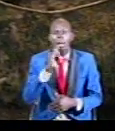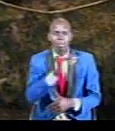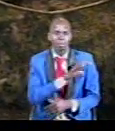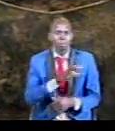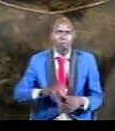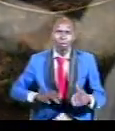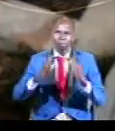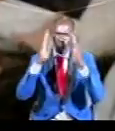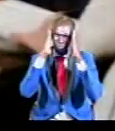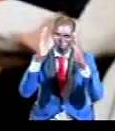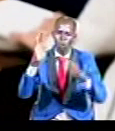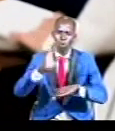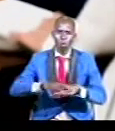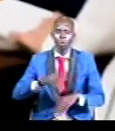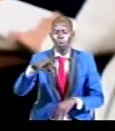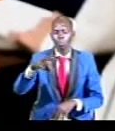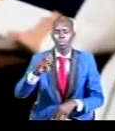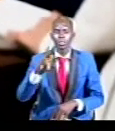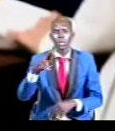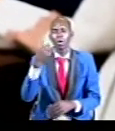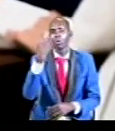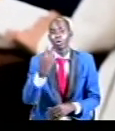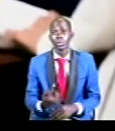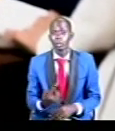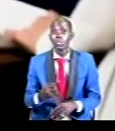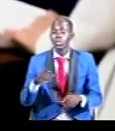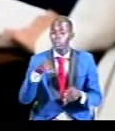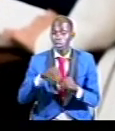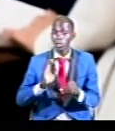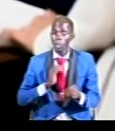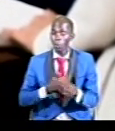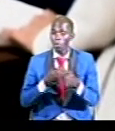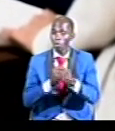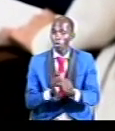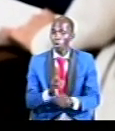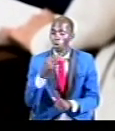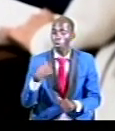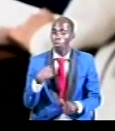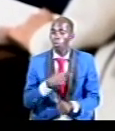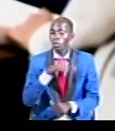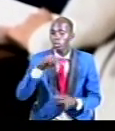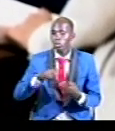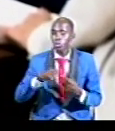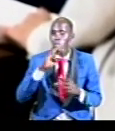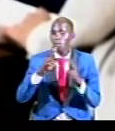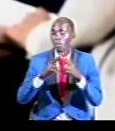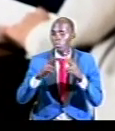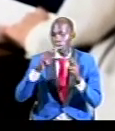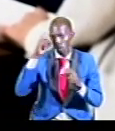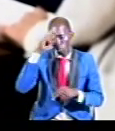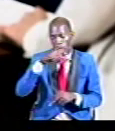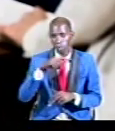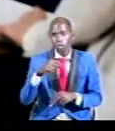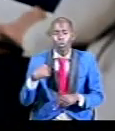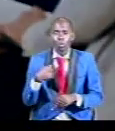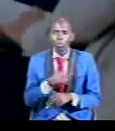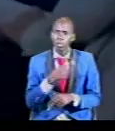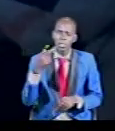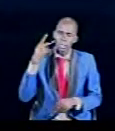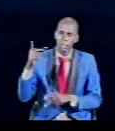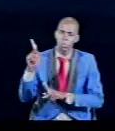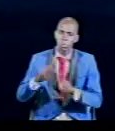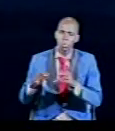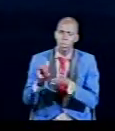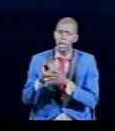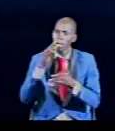on Simon Peter? In our follow-up, we need to be very wise. You see, in follow-up, you see the people that are leaders over the people.